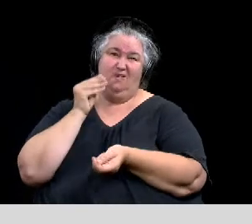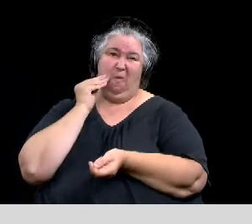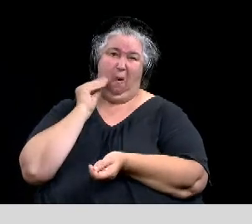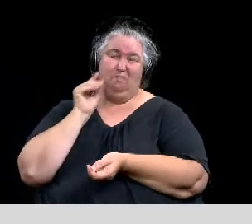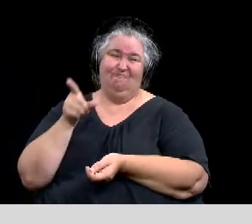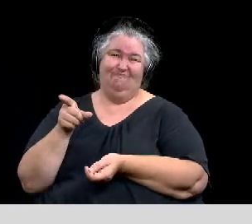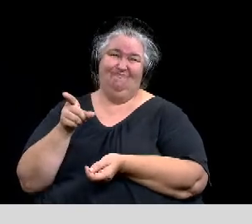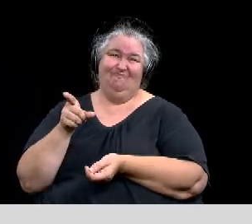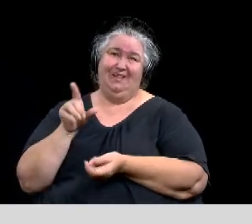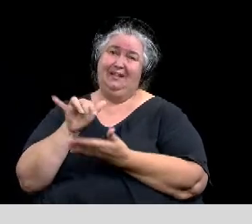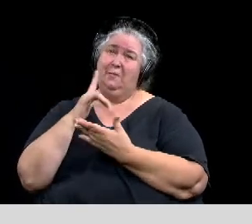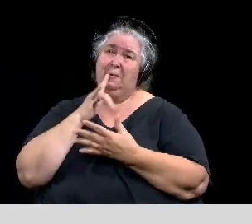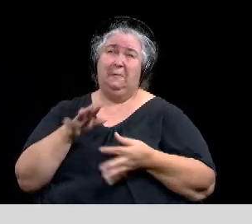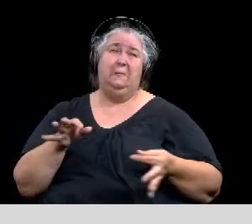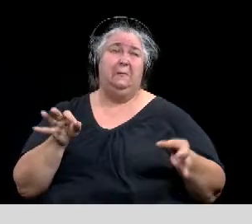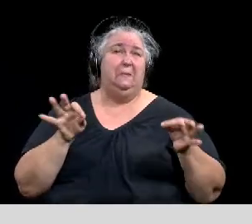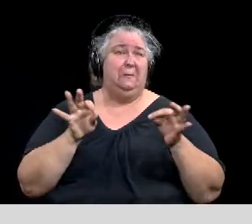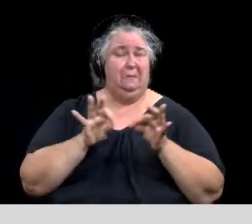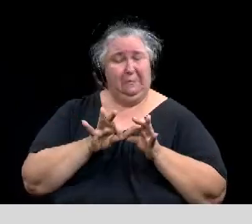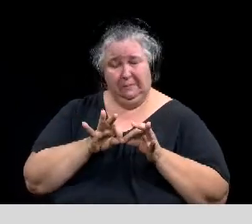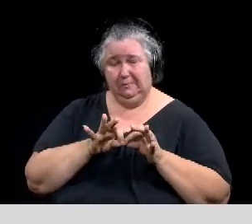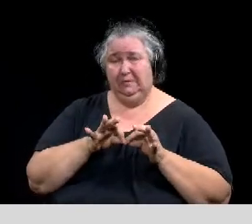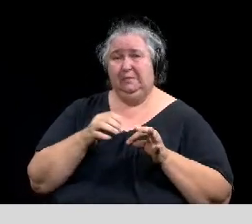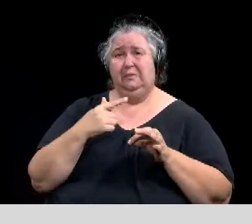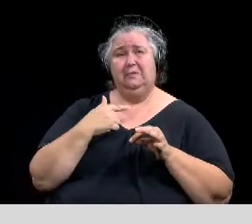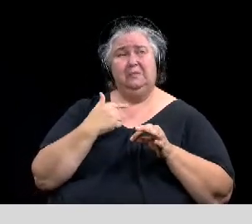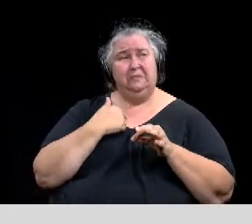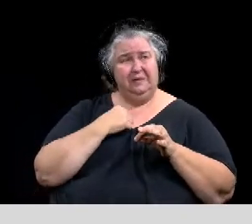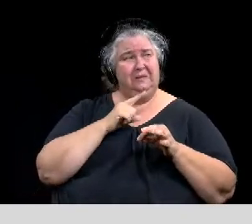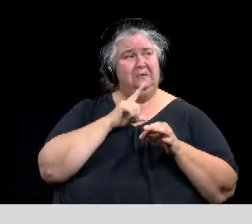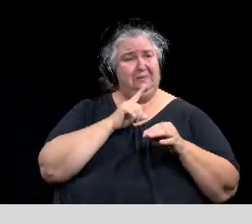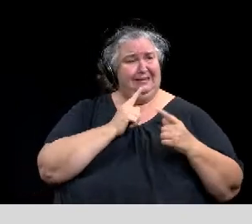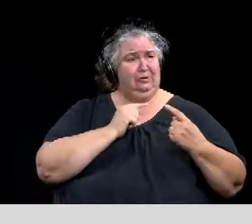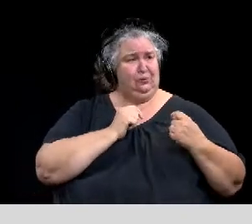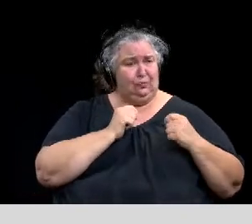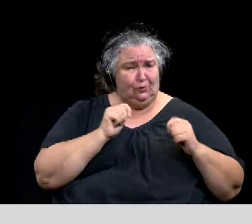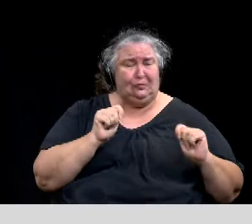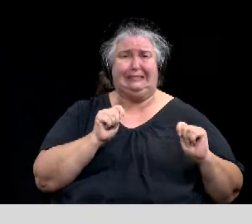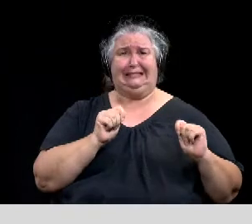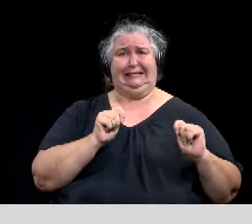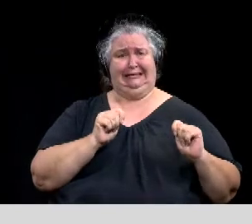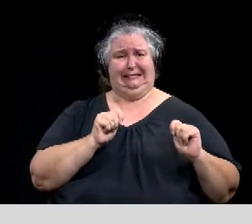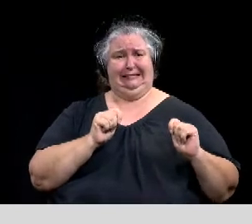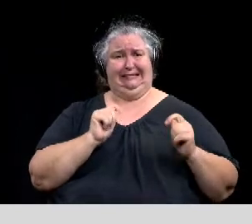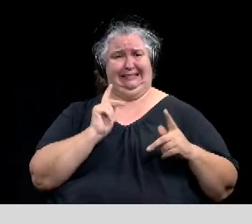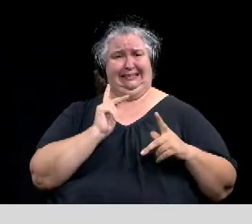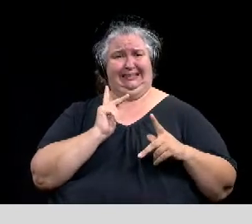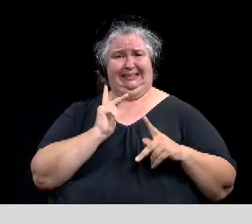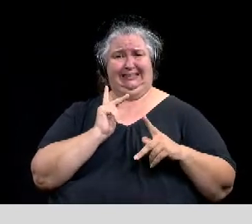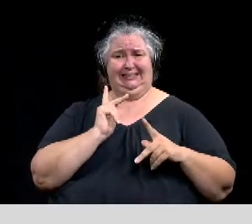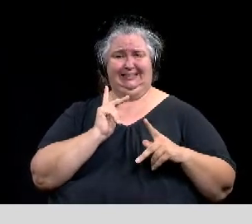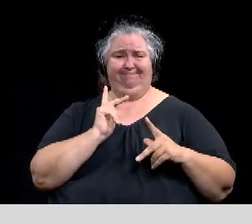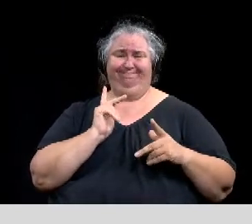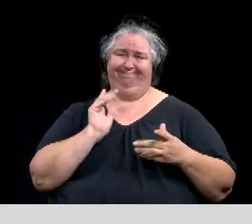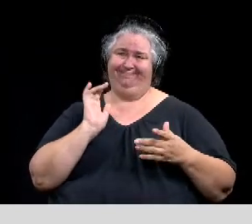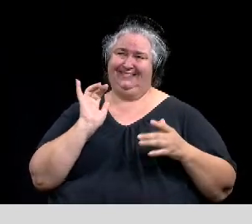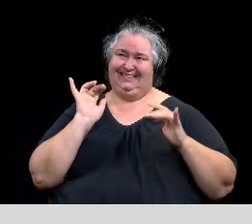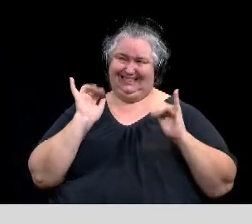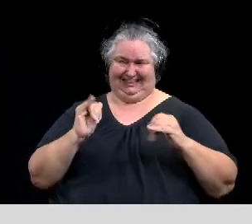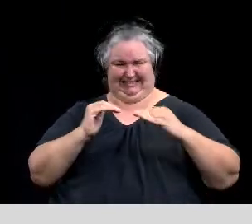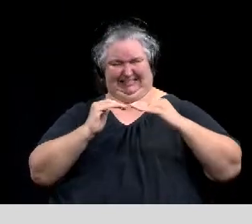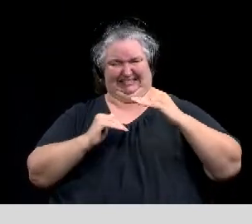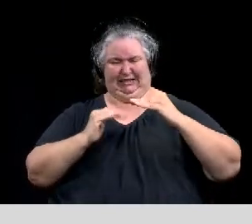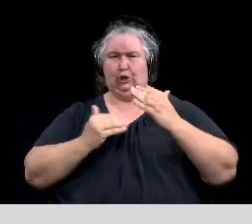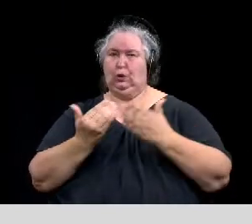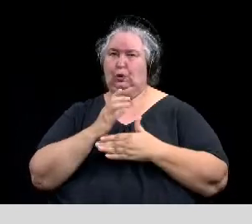why it's so important that we work hard to keep the number of new cases low in our community so